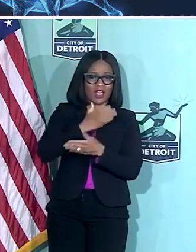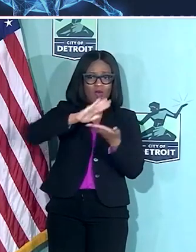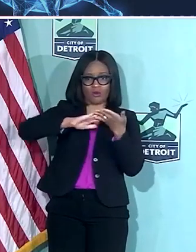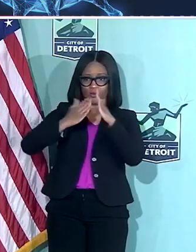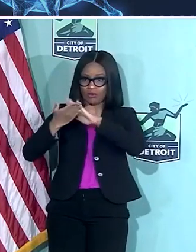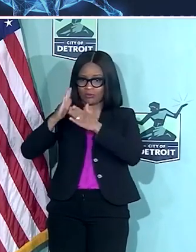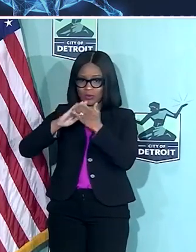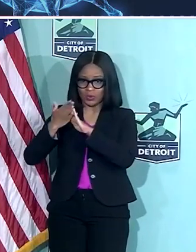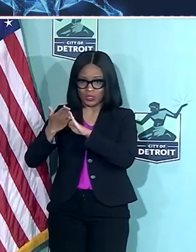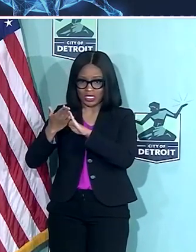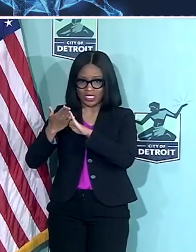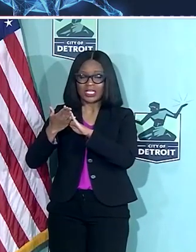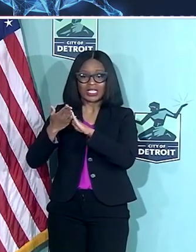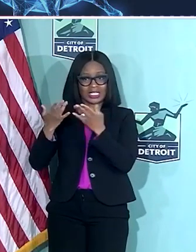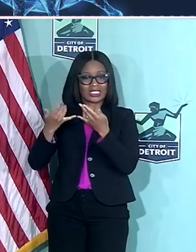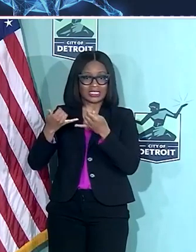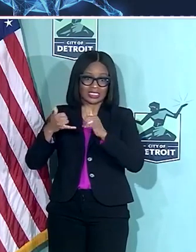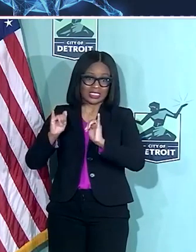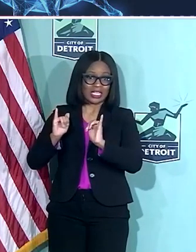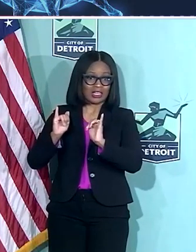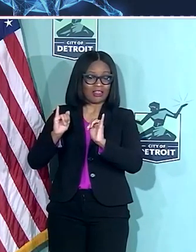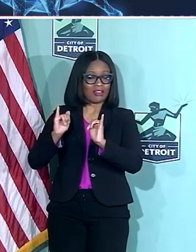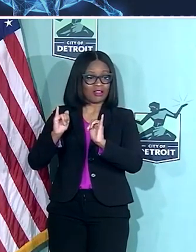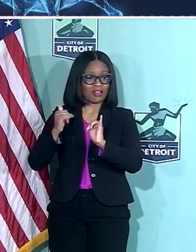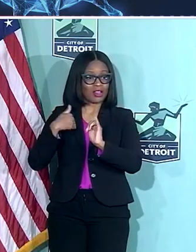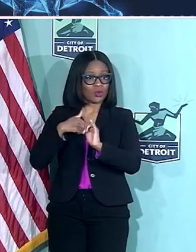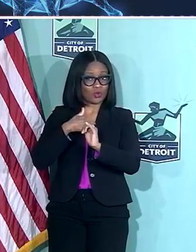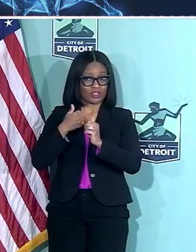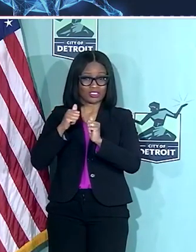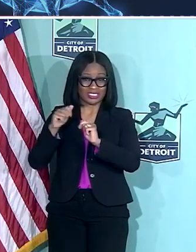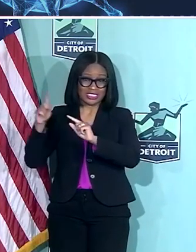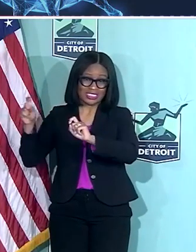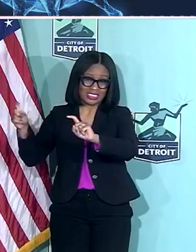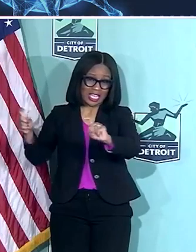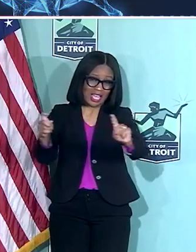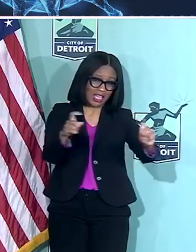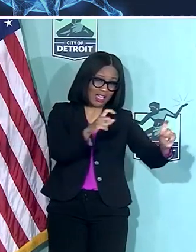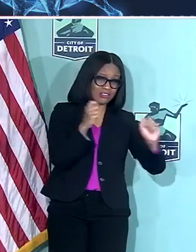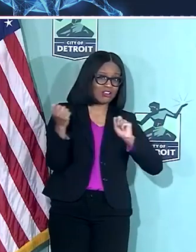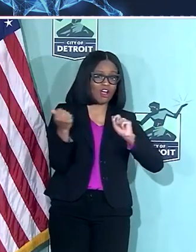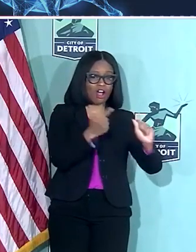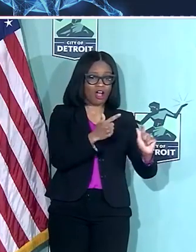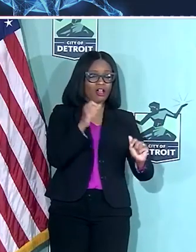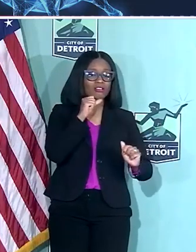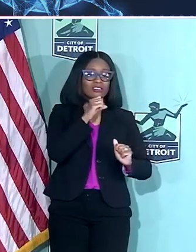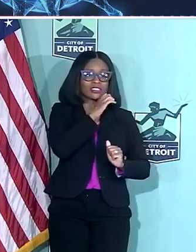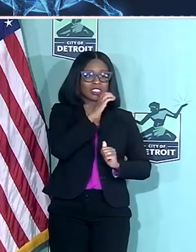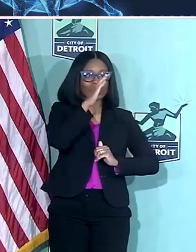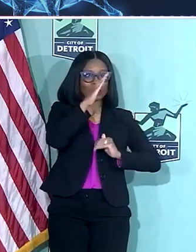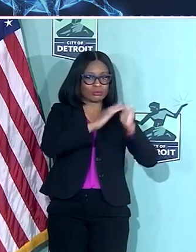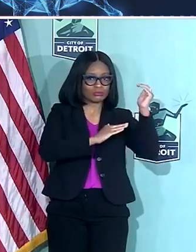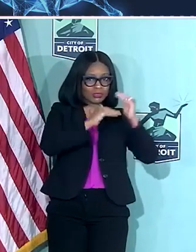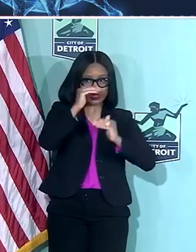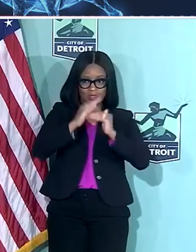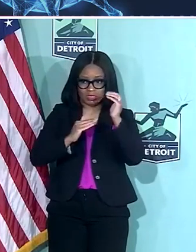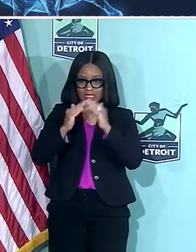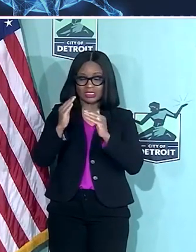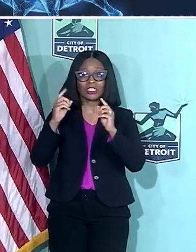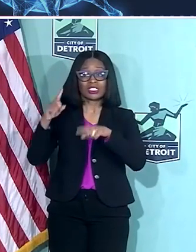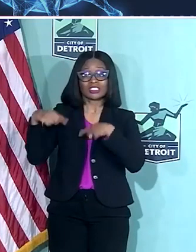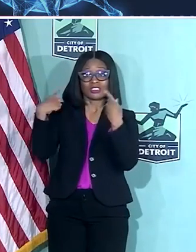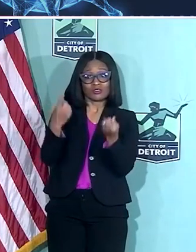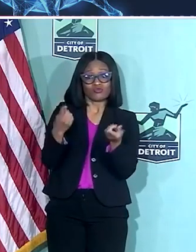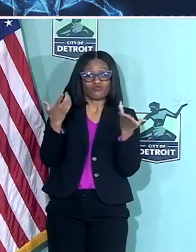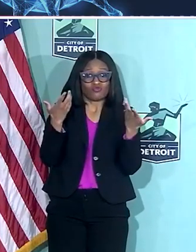So we are still on the road to testing all of the senior apartment buildings. And so far, we